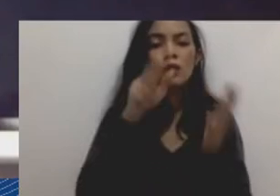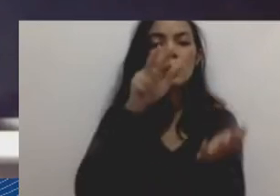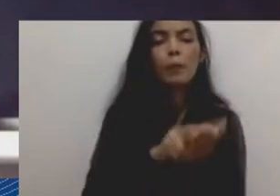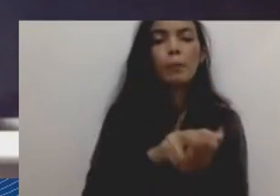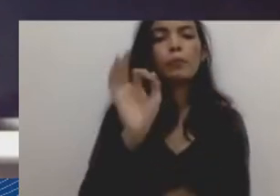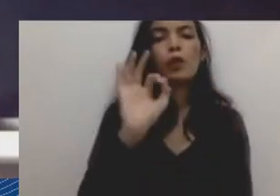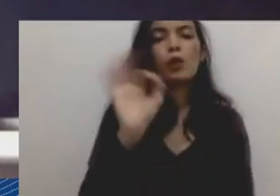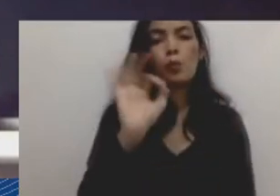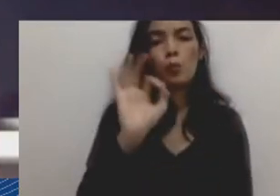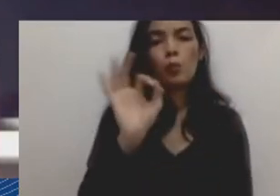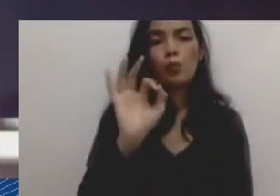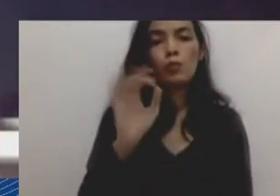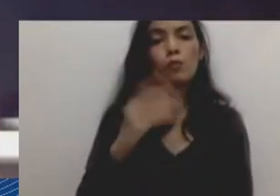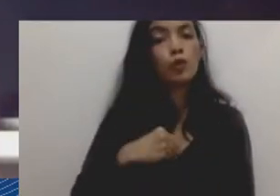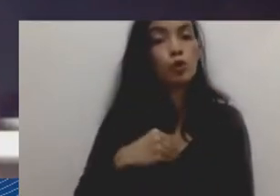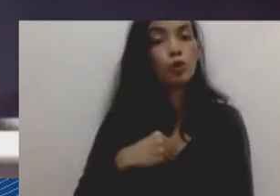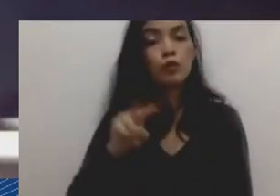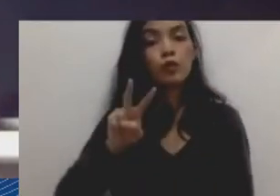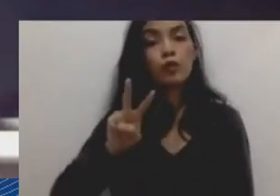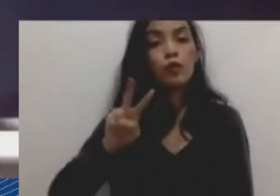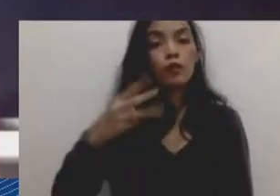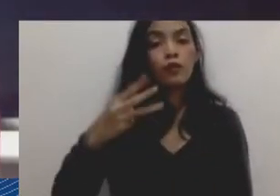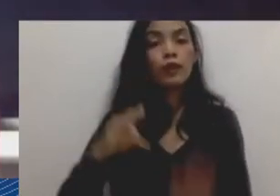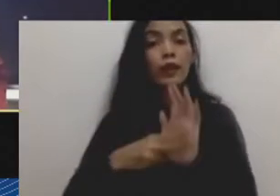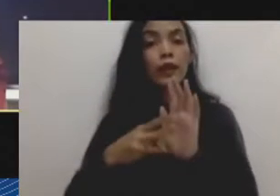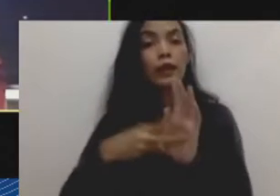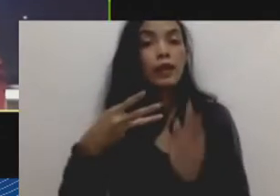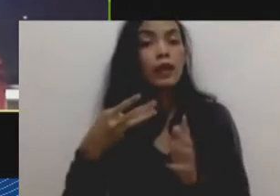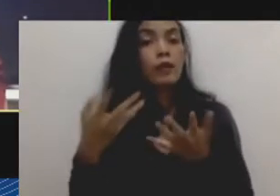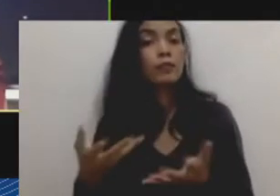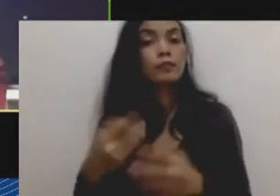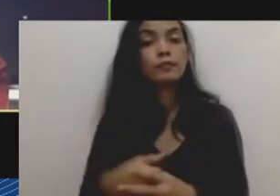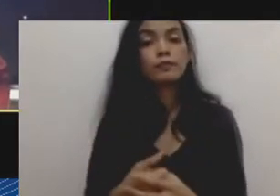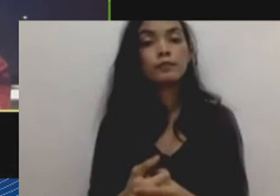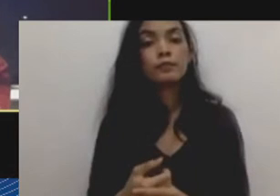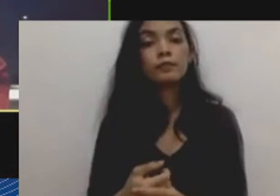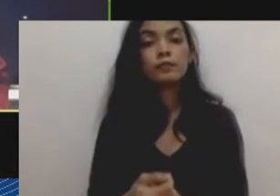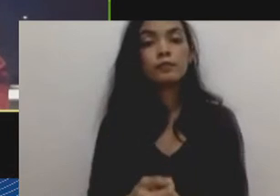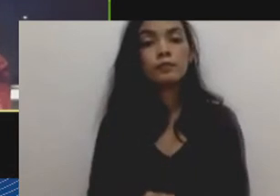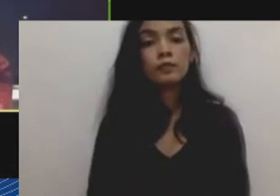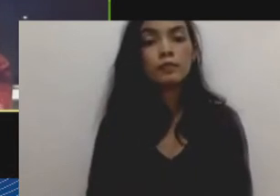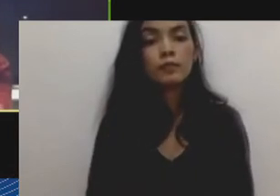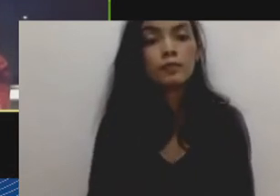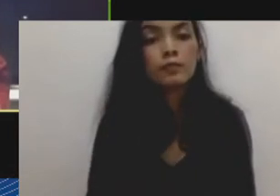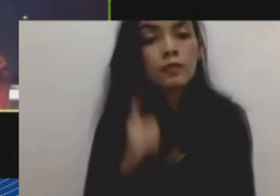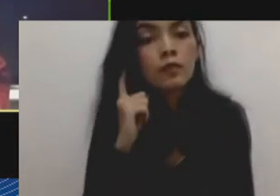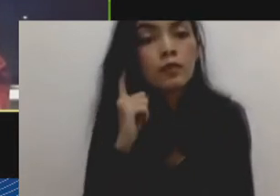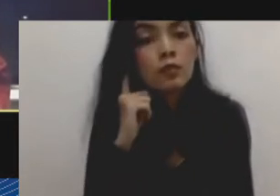Ibu Fene mungkin bisa mulai.